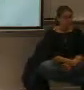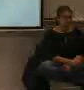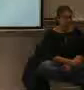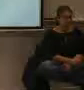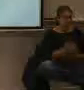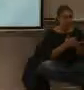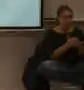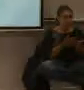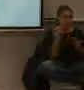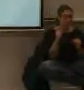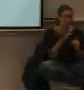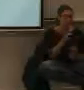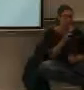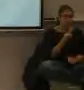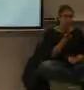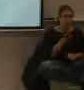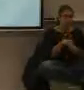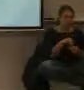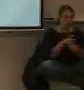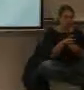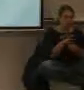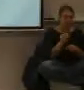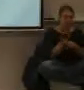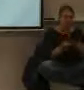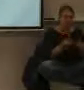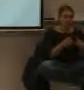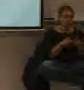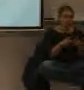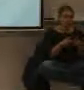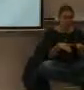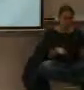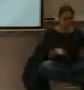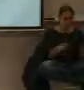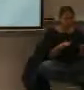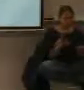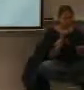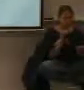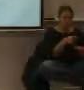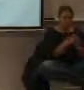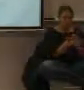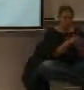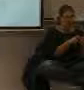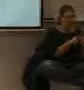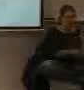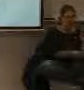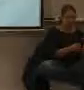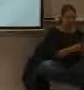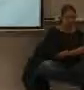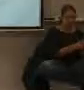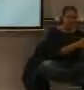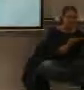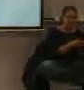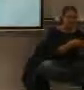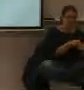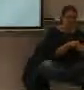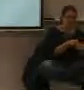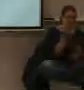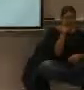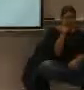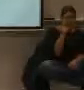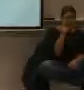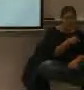Some of these can be bioconcentrated and passed to offspring, so not only can the developmental problems occur in the